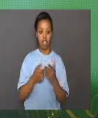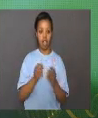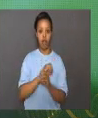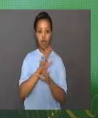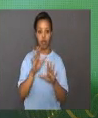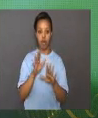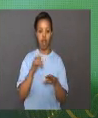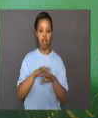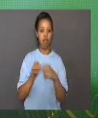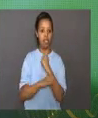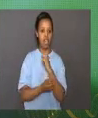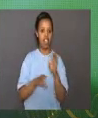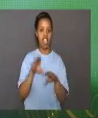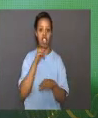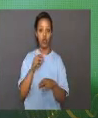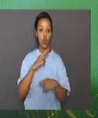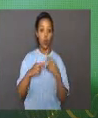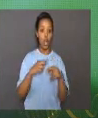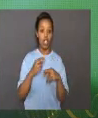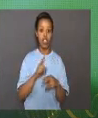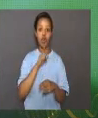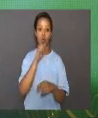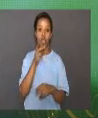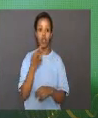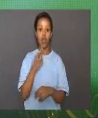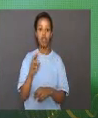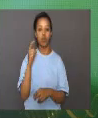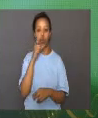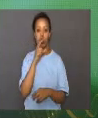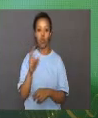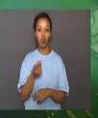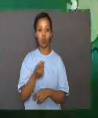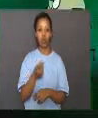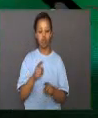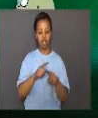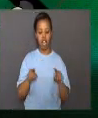light-independent reactions are true or false.